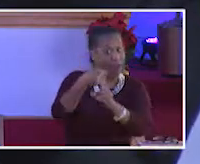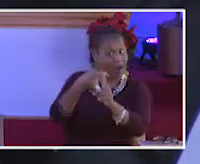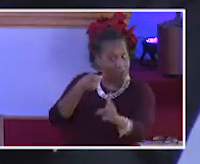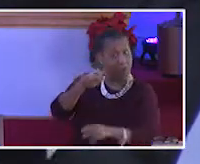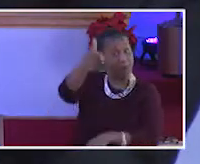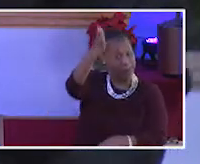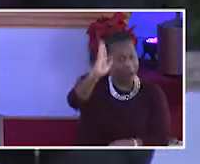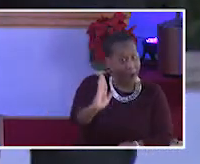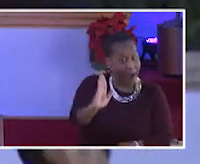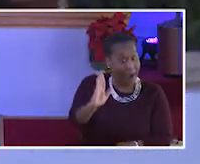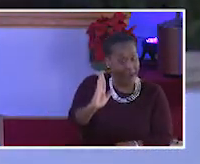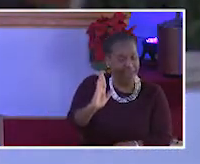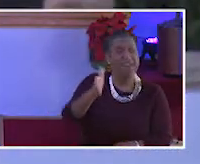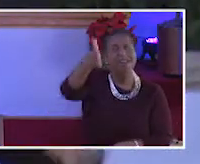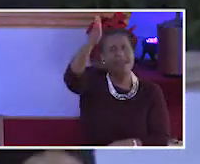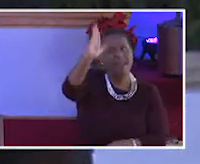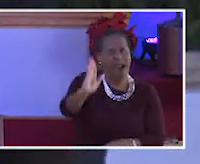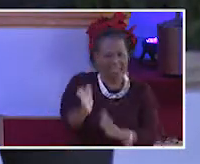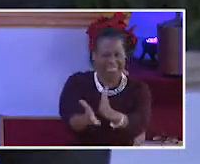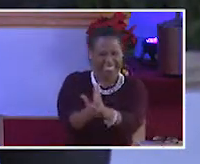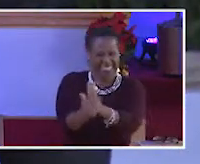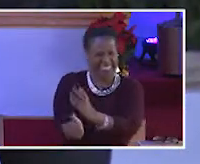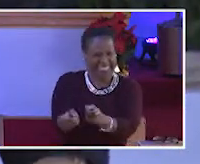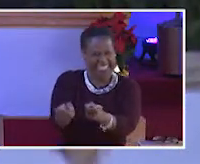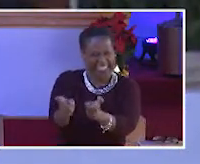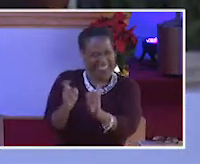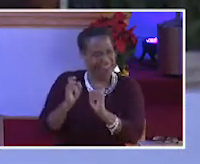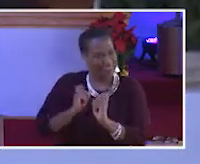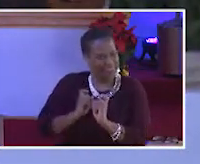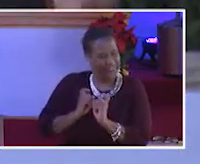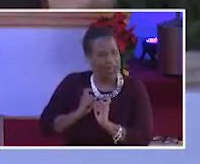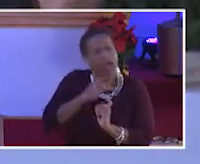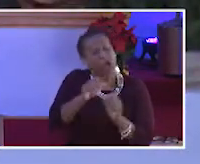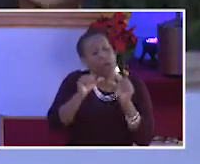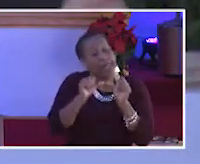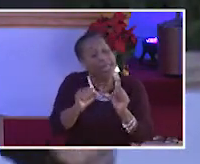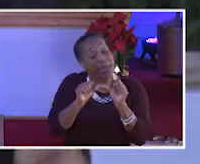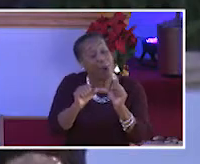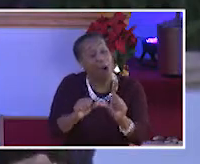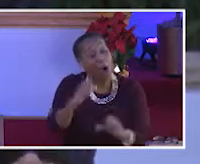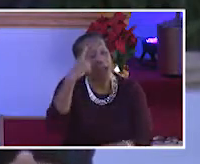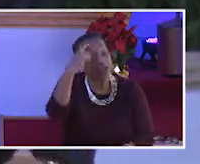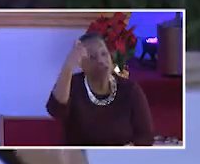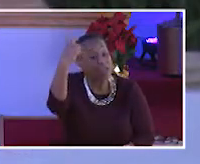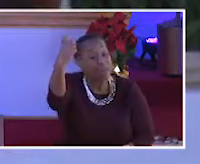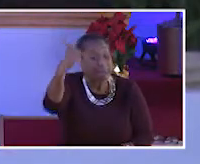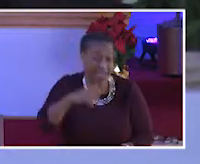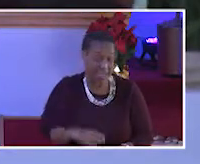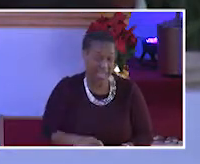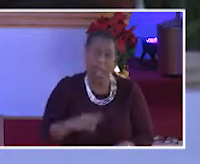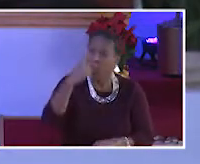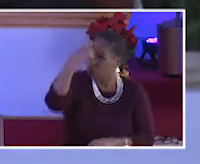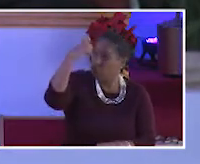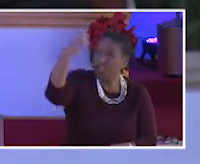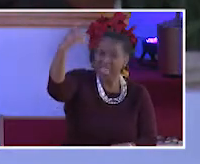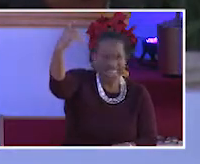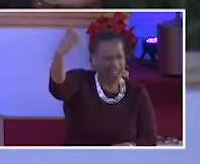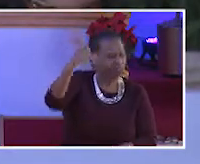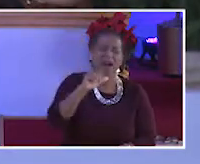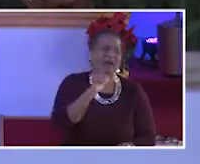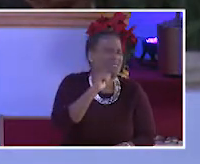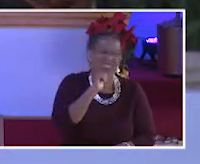God. They're God's gift to you. So keep on dreaming. For dreams are